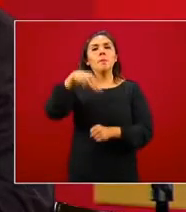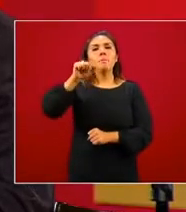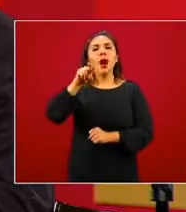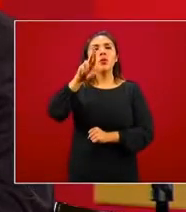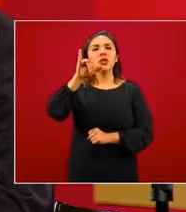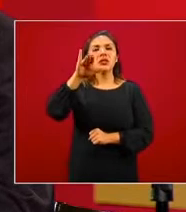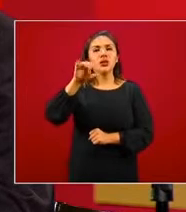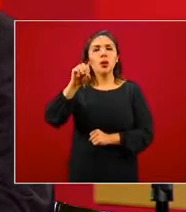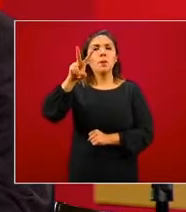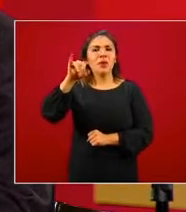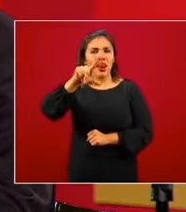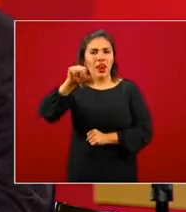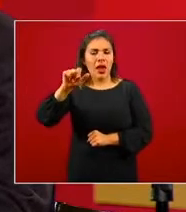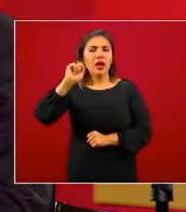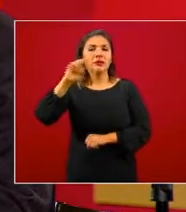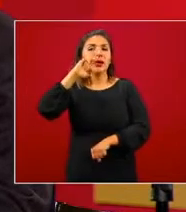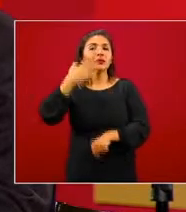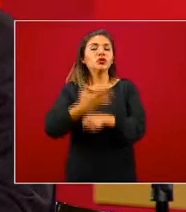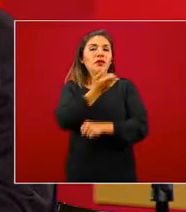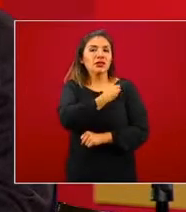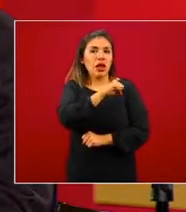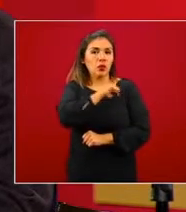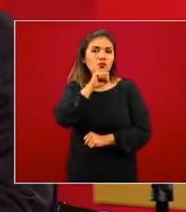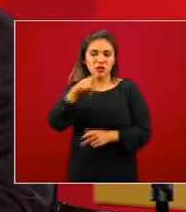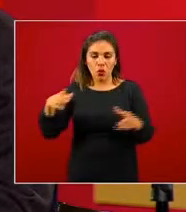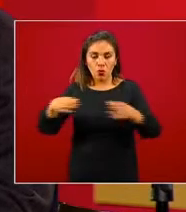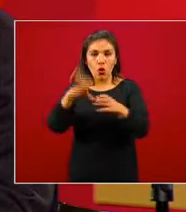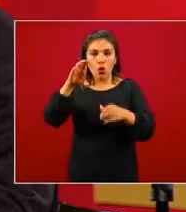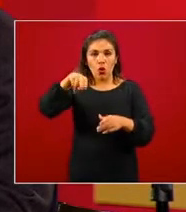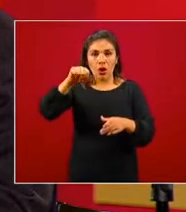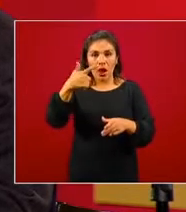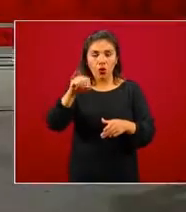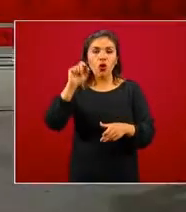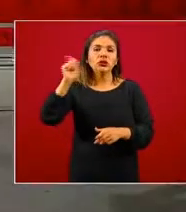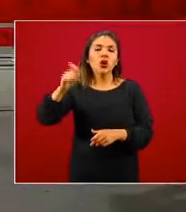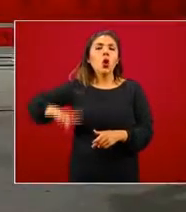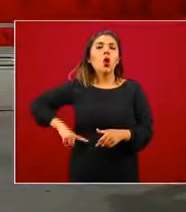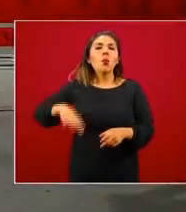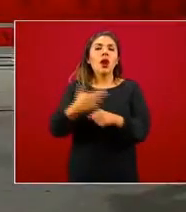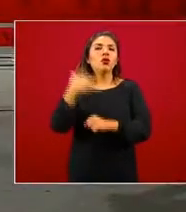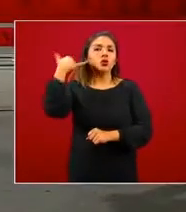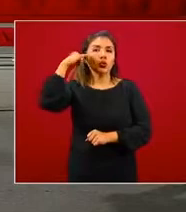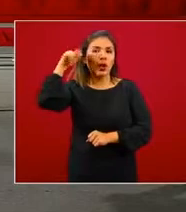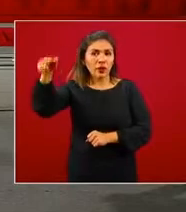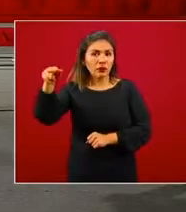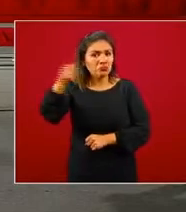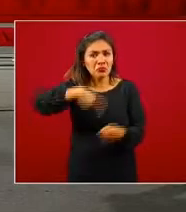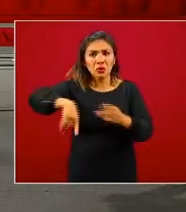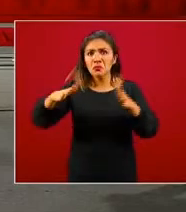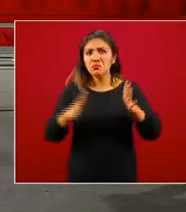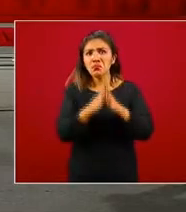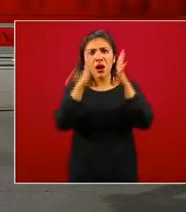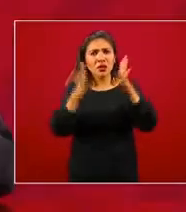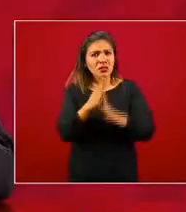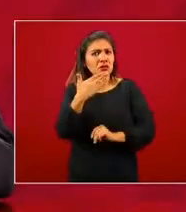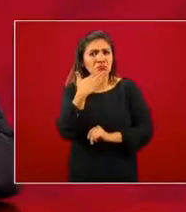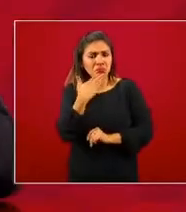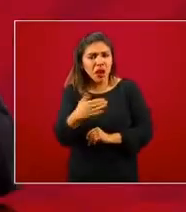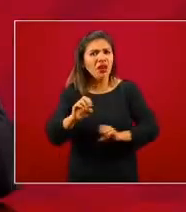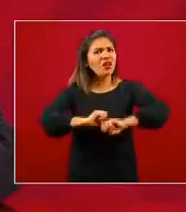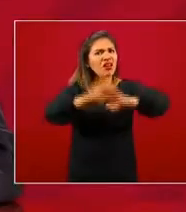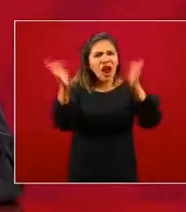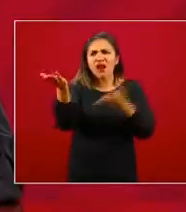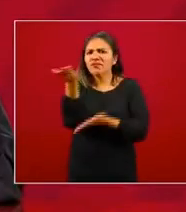Sur, Governor Villa, who is responsible for health in the CONAGO, and the governor of Yucatan. We had a